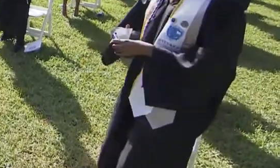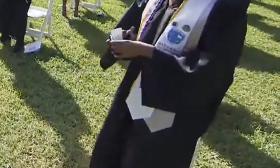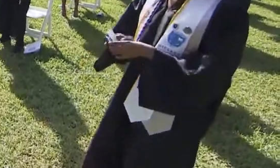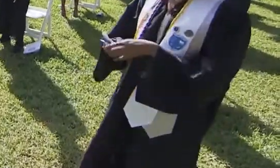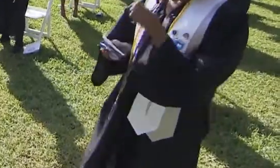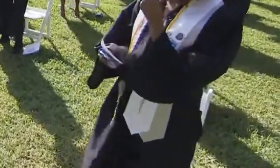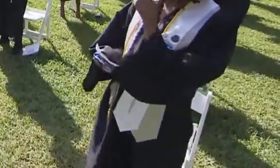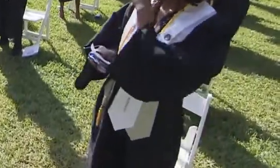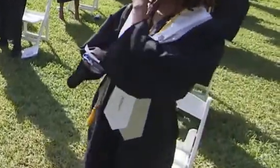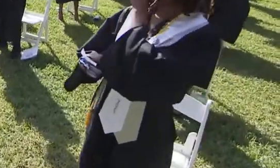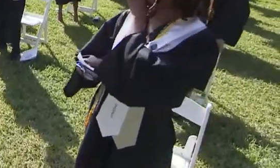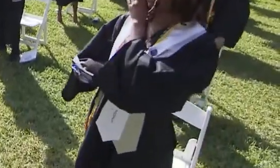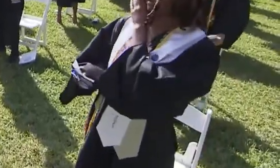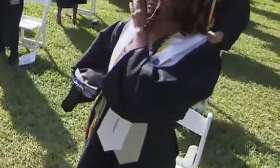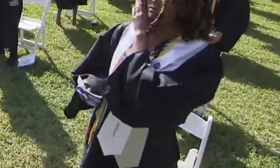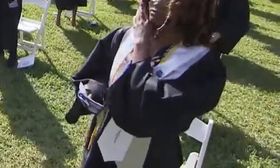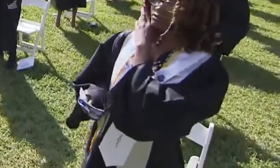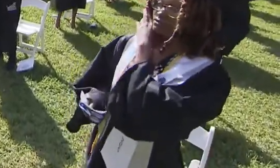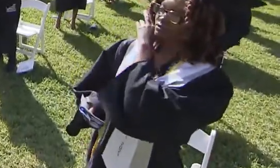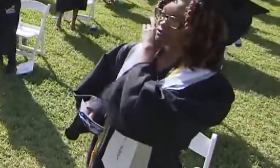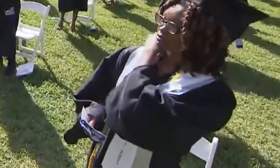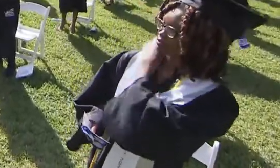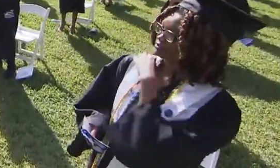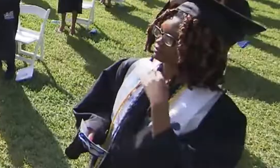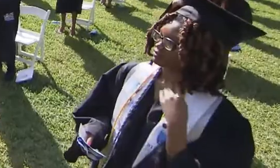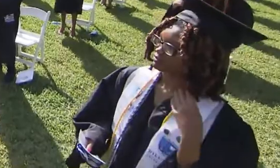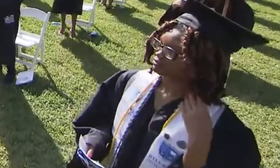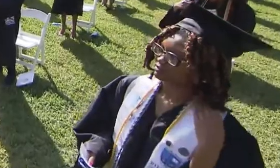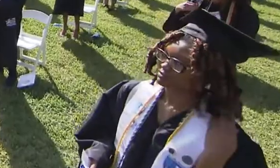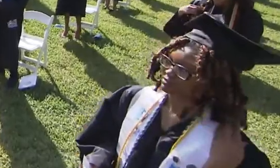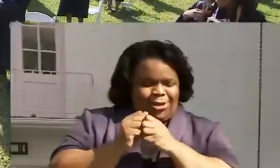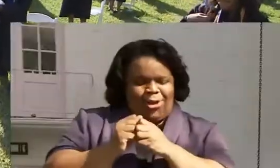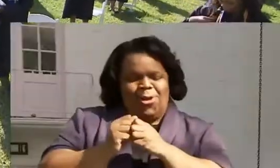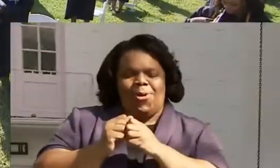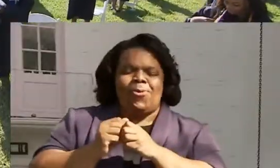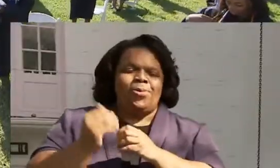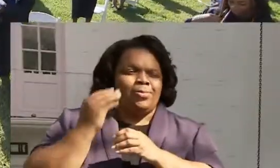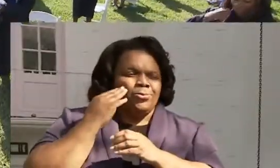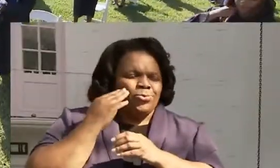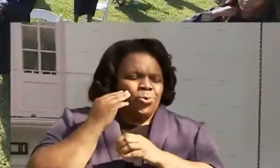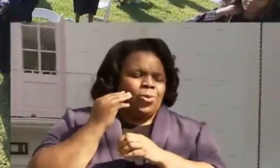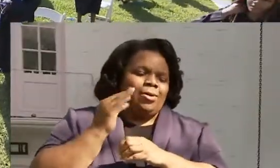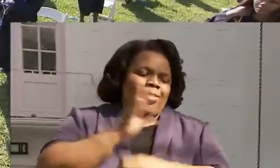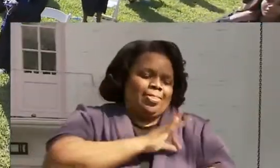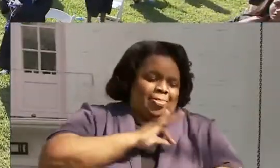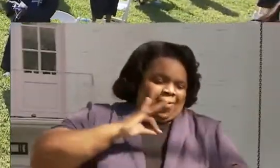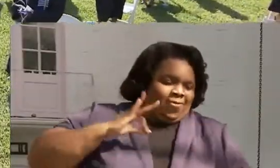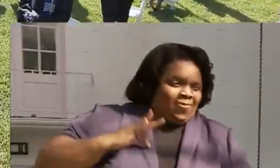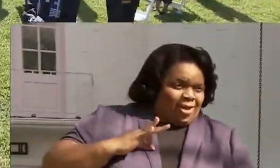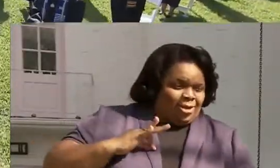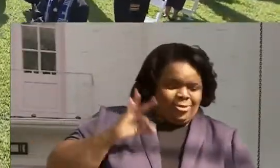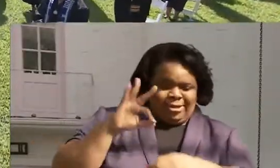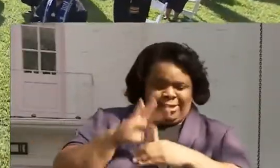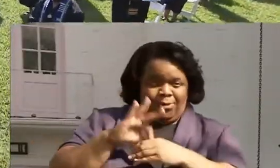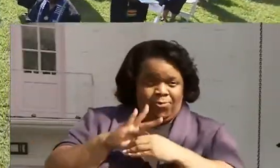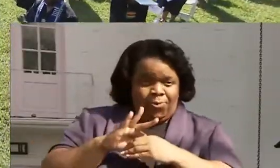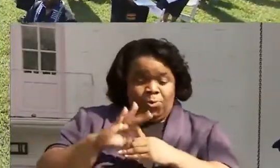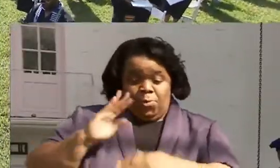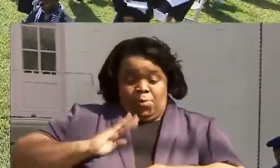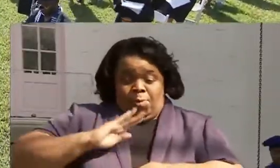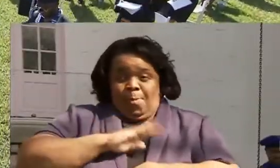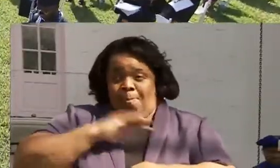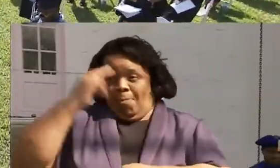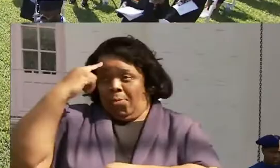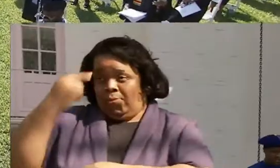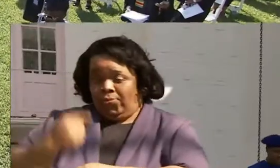President Kimbrough, in accordance with the recommendation of the Dillard University faculty and the vote of the Board of Trustees,